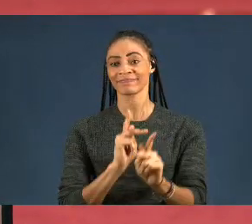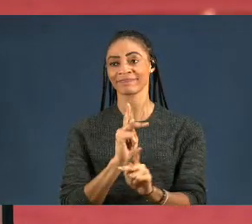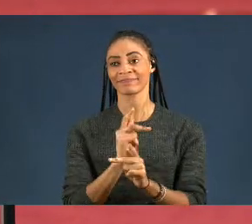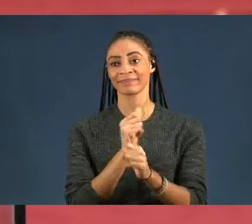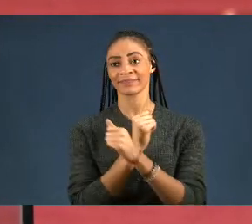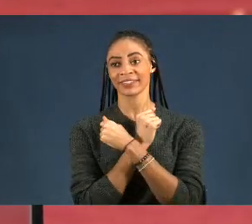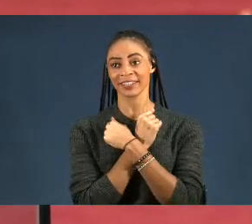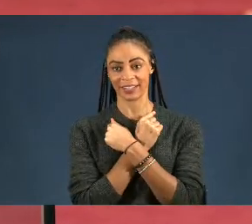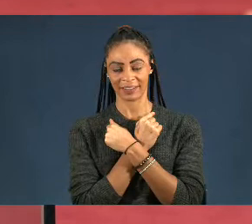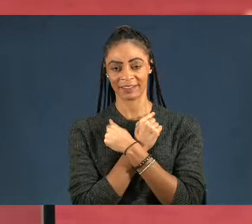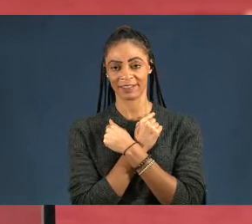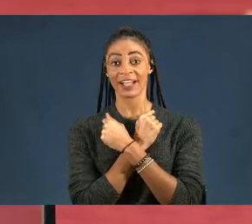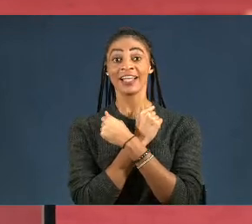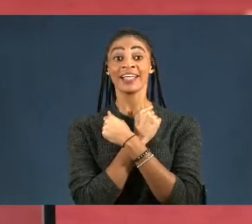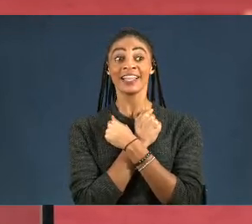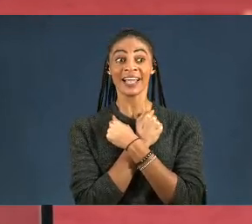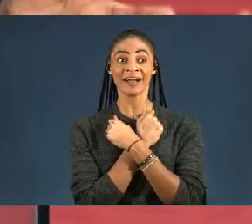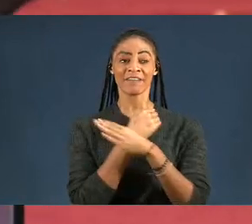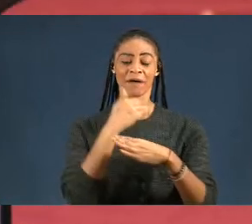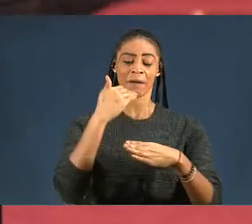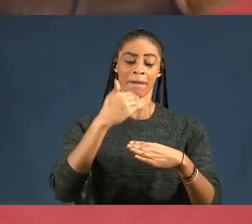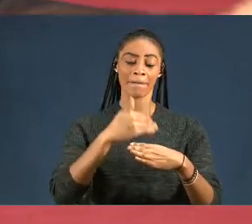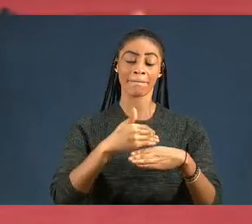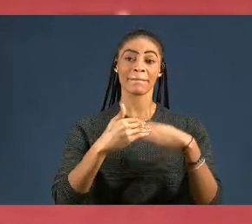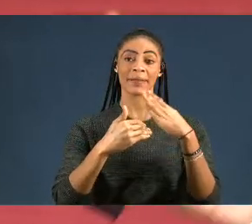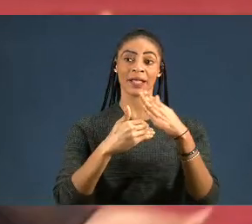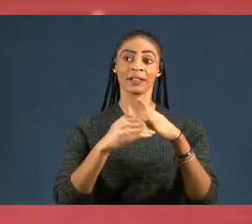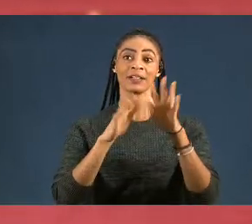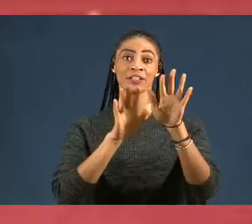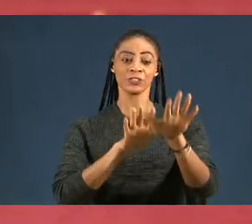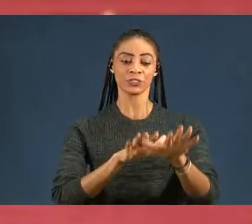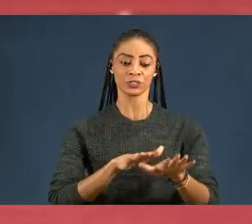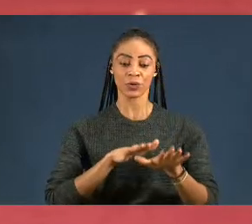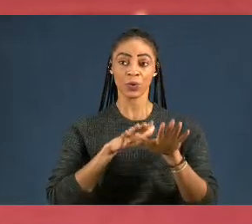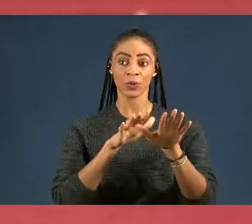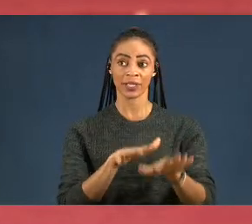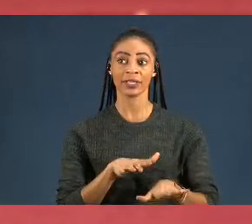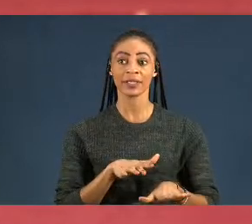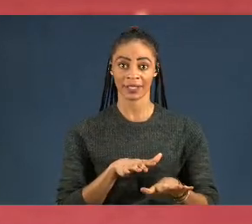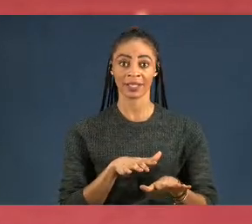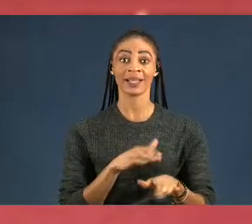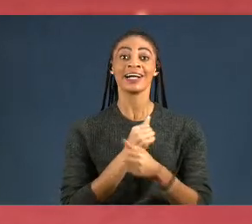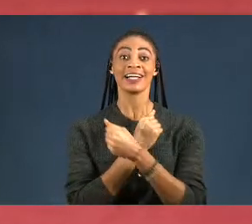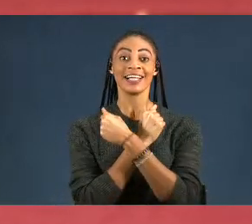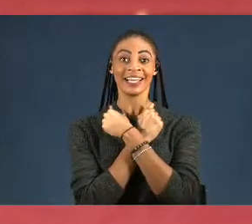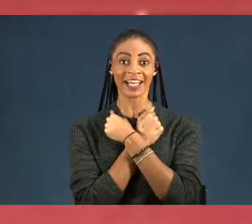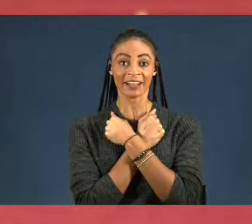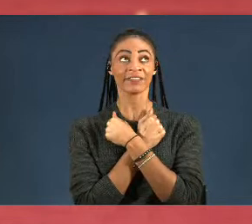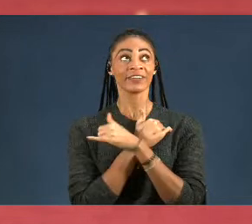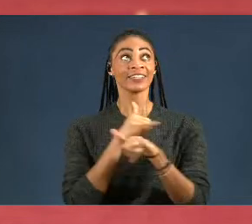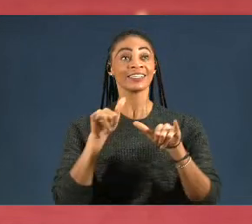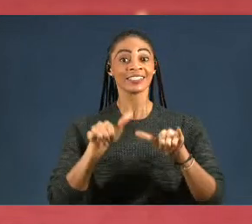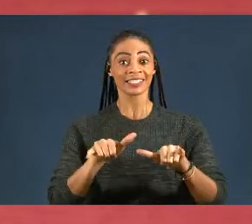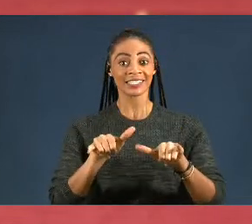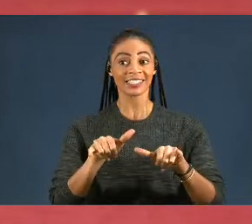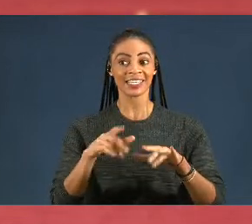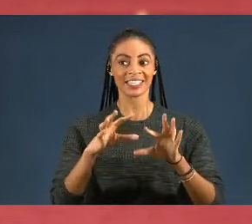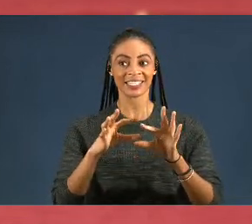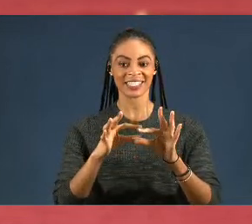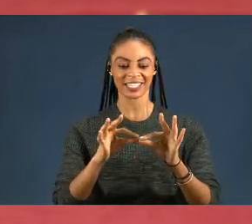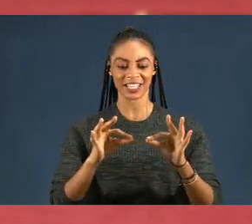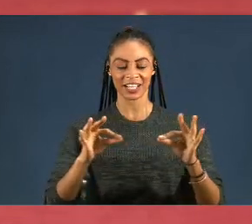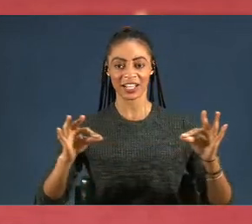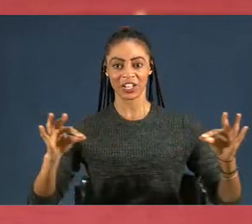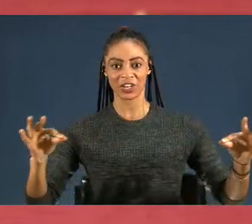builds slowly. Love lasts a long time. Love lasts a long time. It has